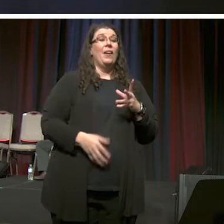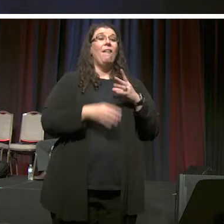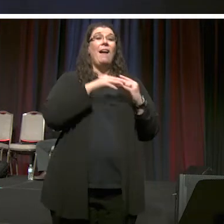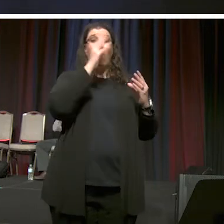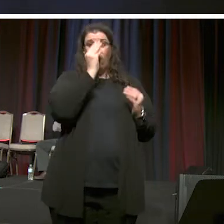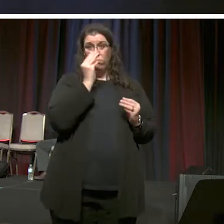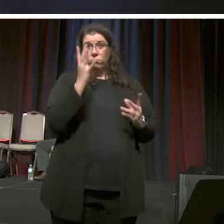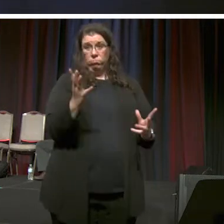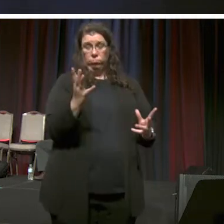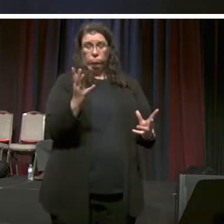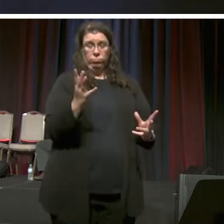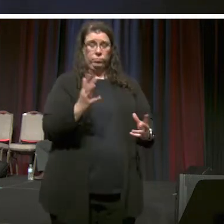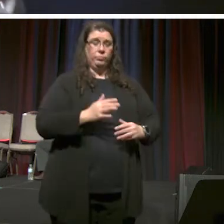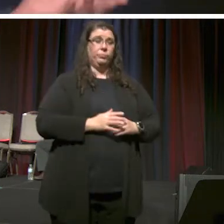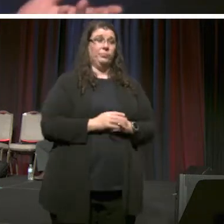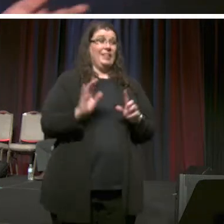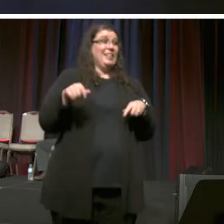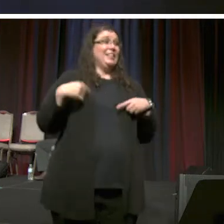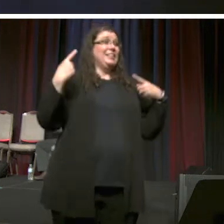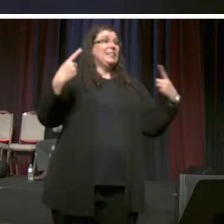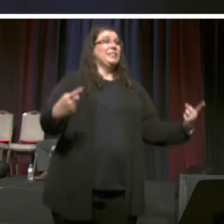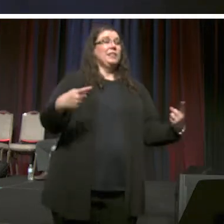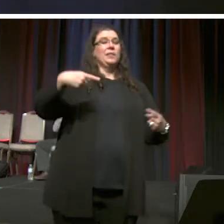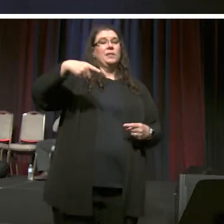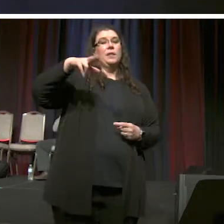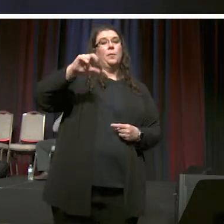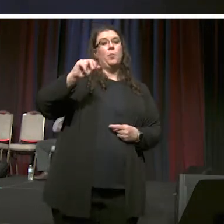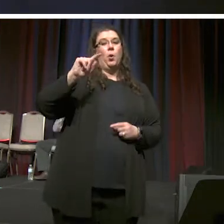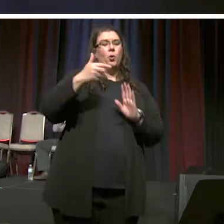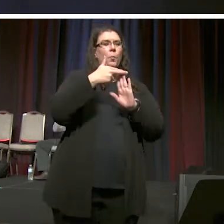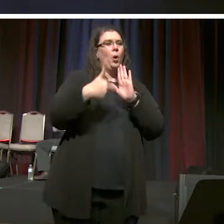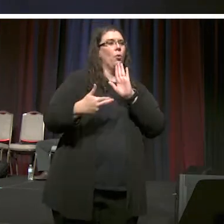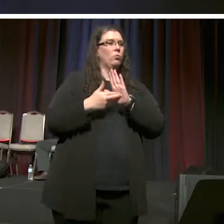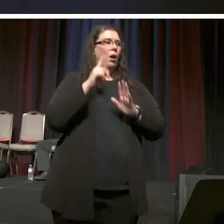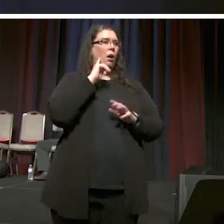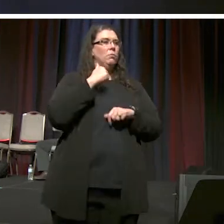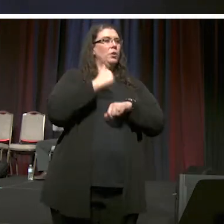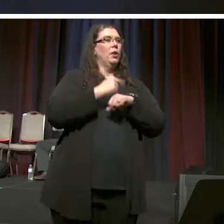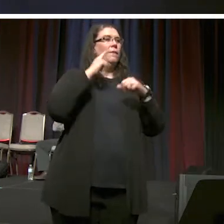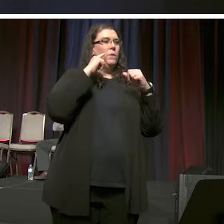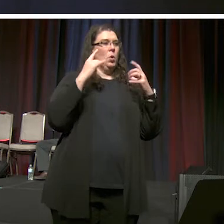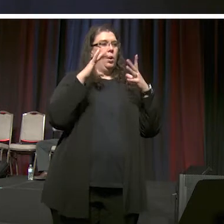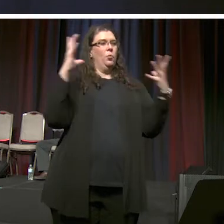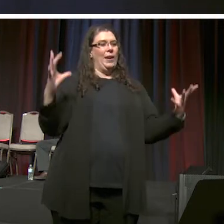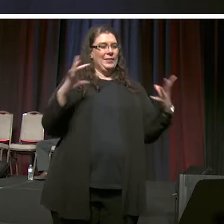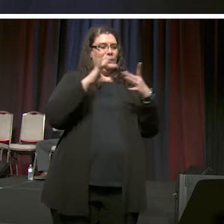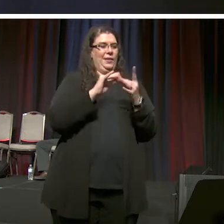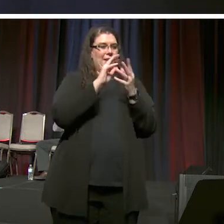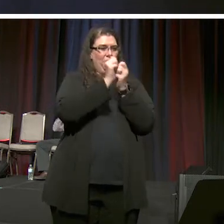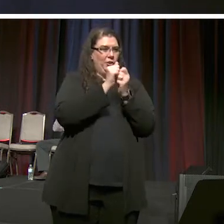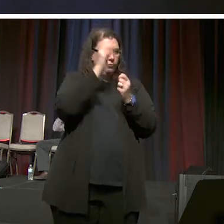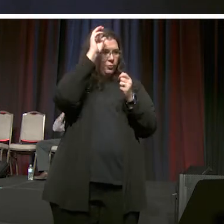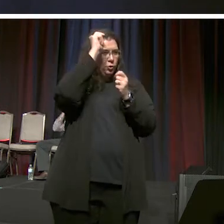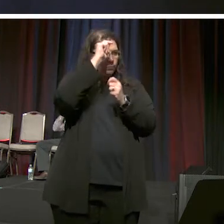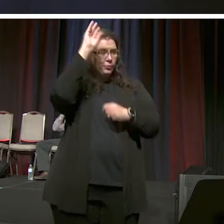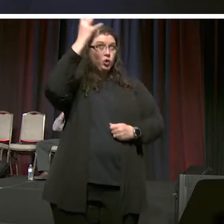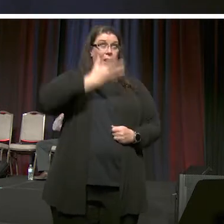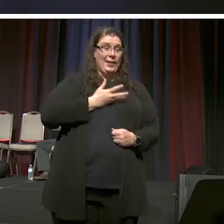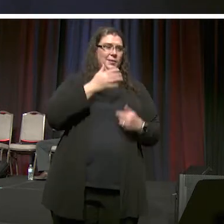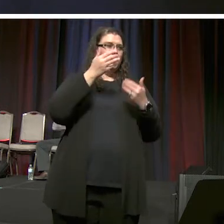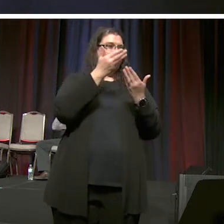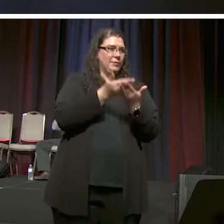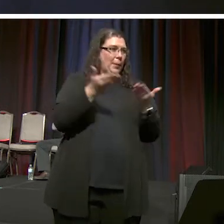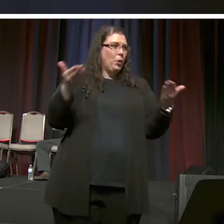that since the protocol came out for reconciliation and grace of separation, we discovered it had many of the